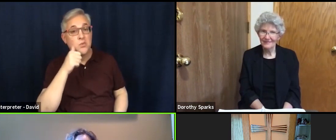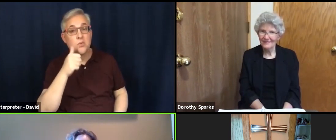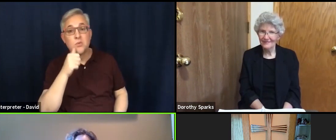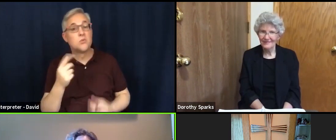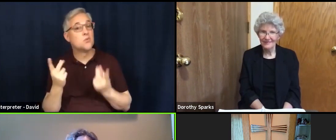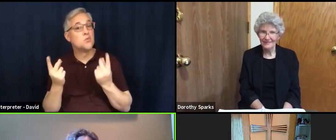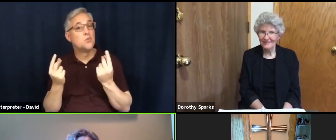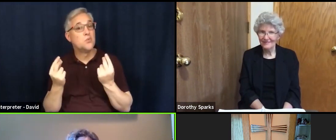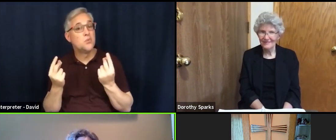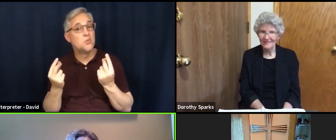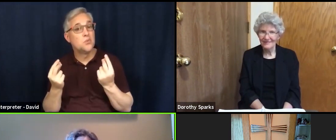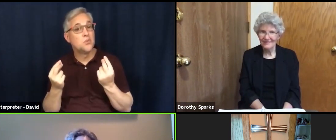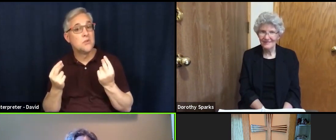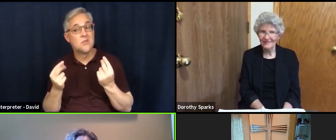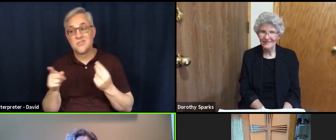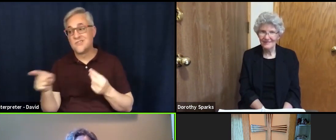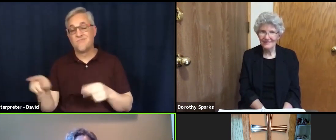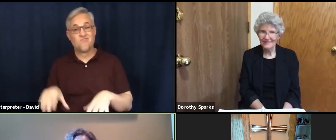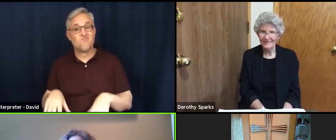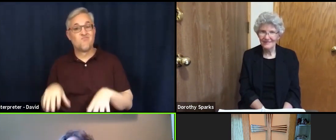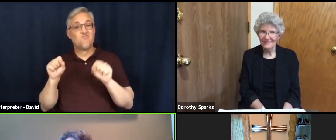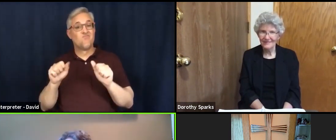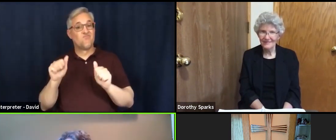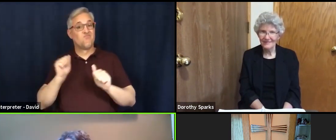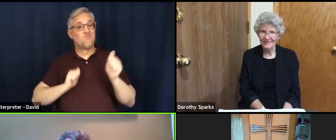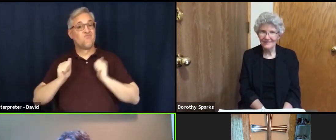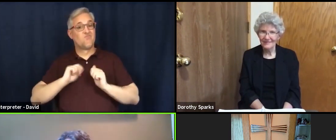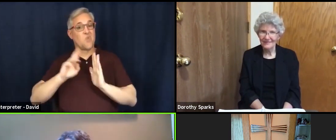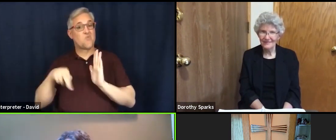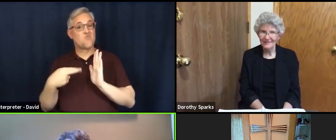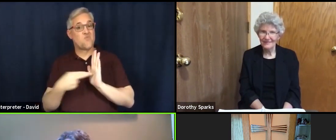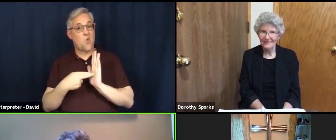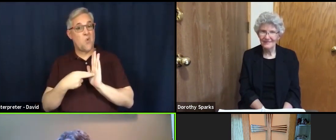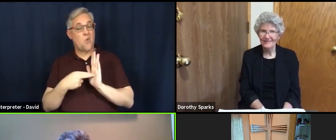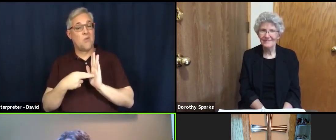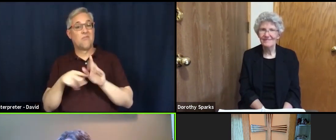had to auction her classmates off